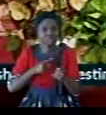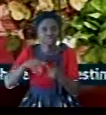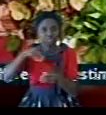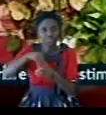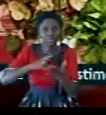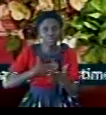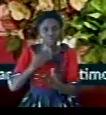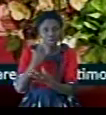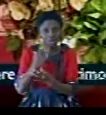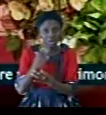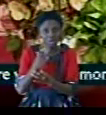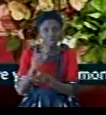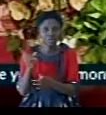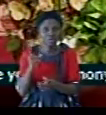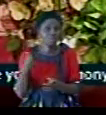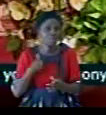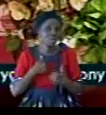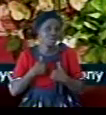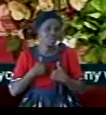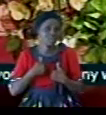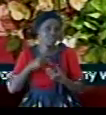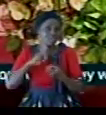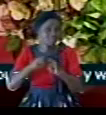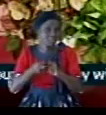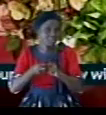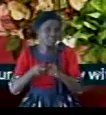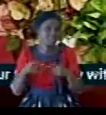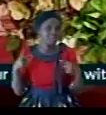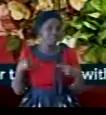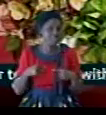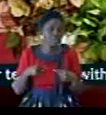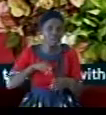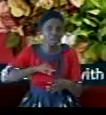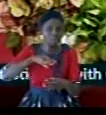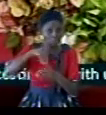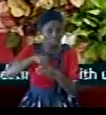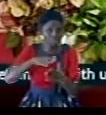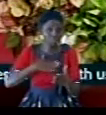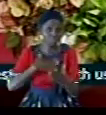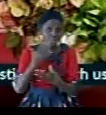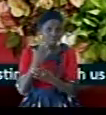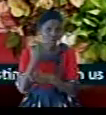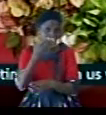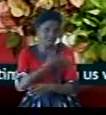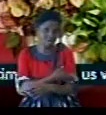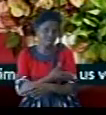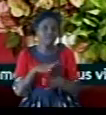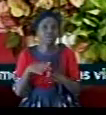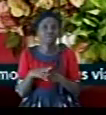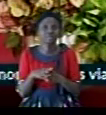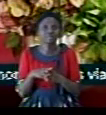wherever it's paining us, wherever we are having that affliction, so I now put my hand there.